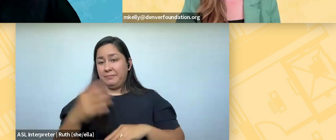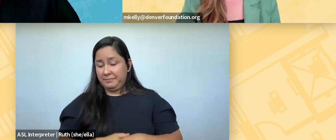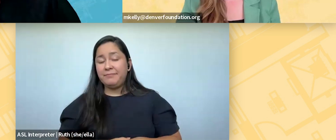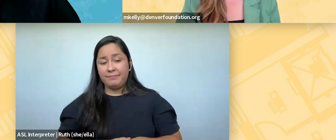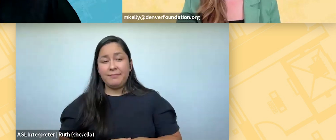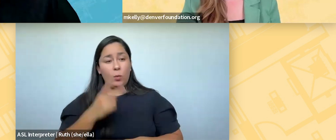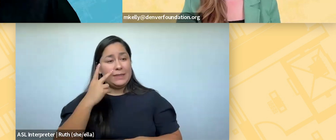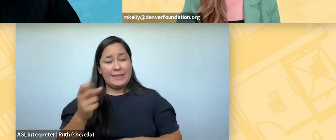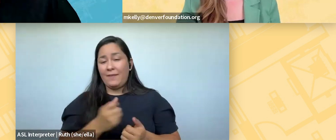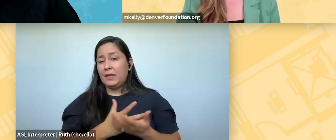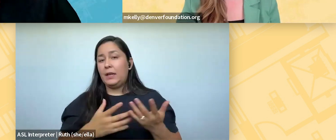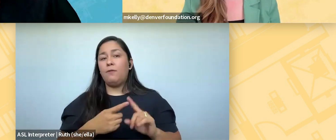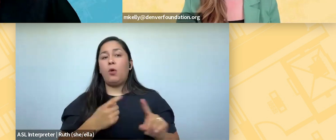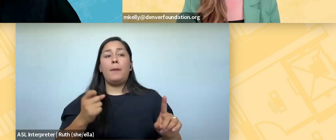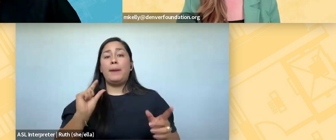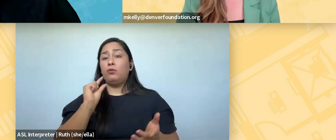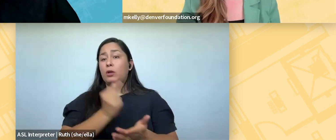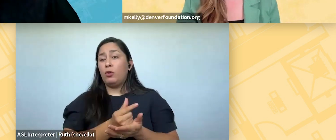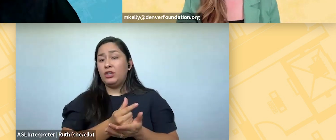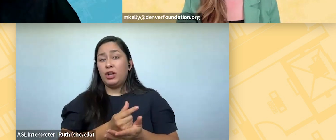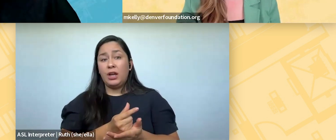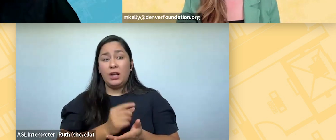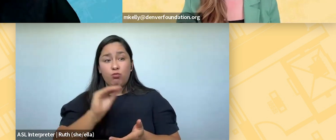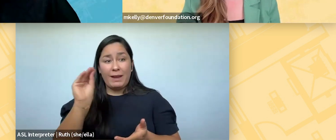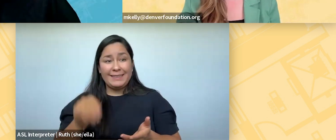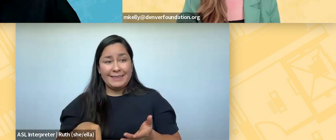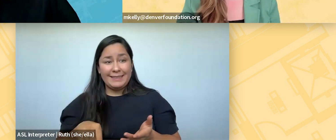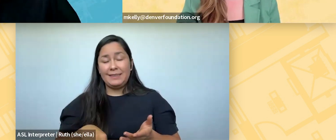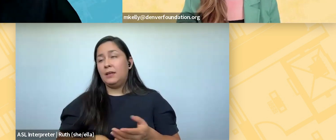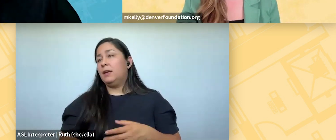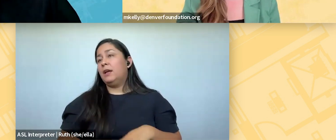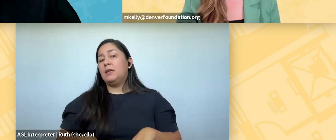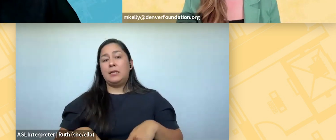in everything from graduation rates to suspensions and expulsions,